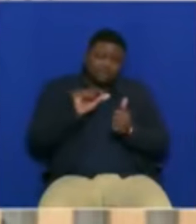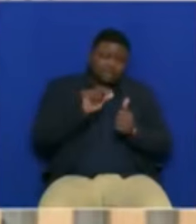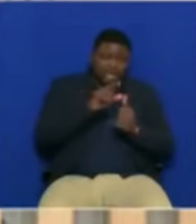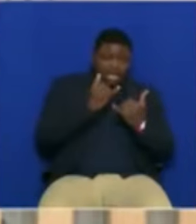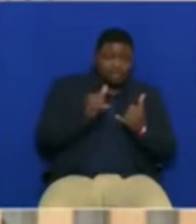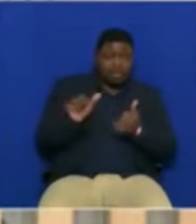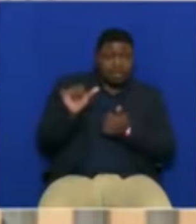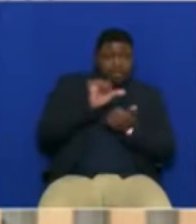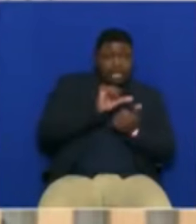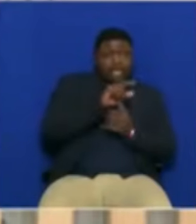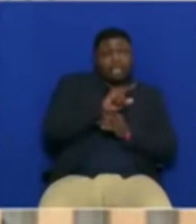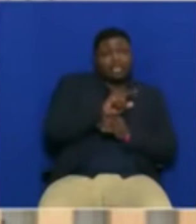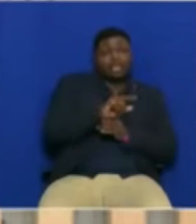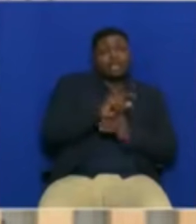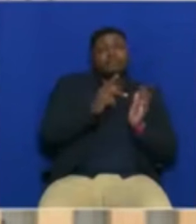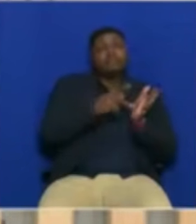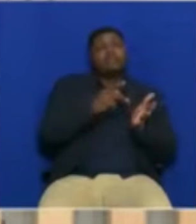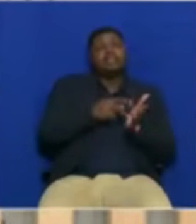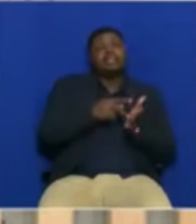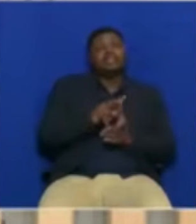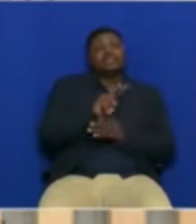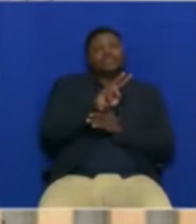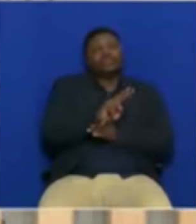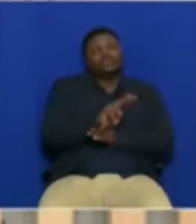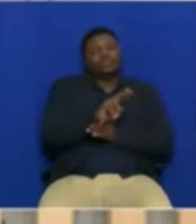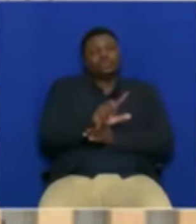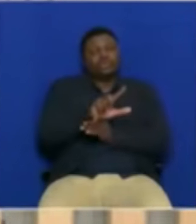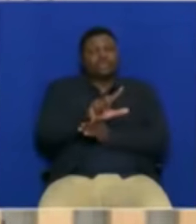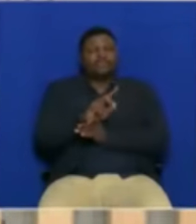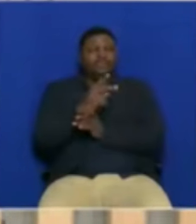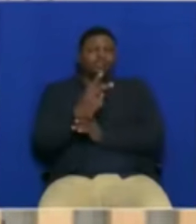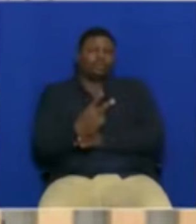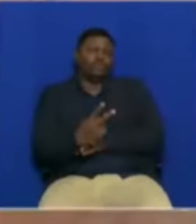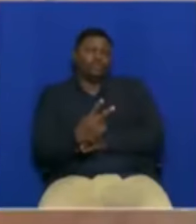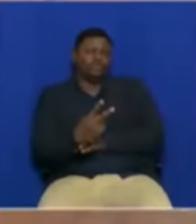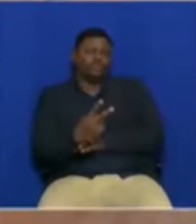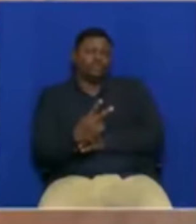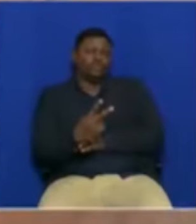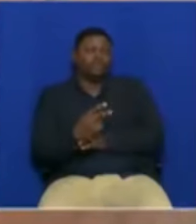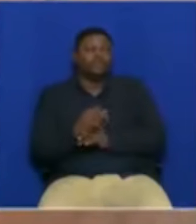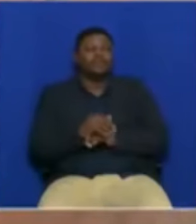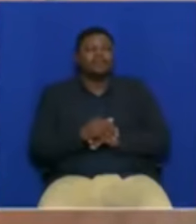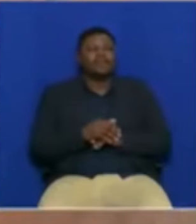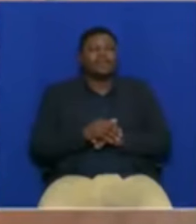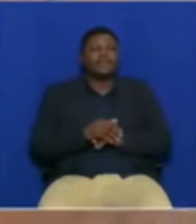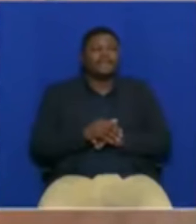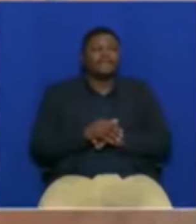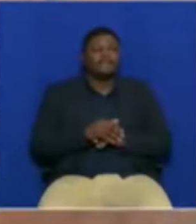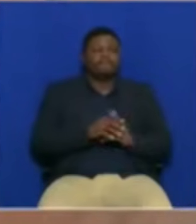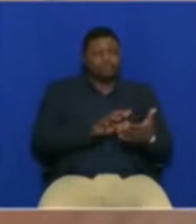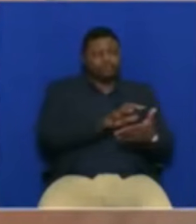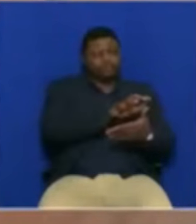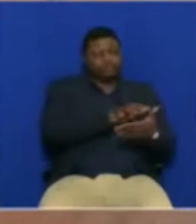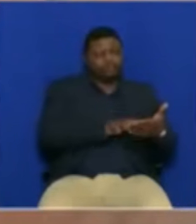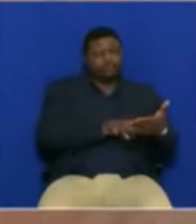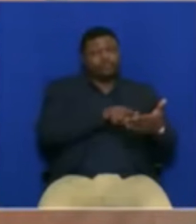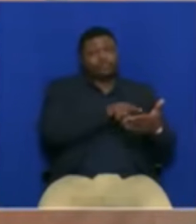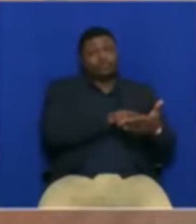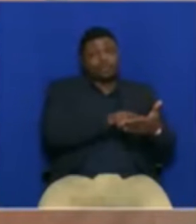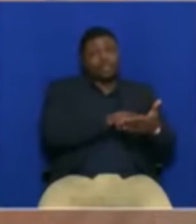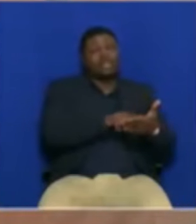to. At 272, as part of the list of annexures, at